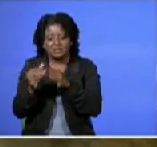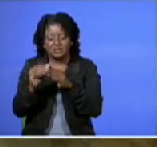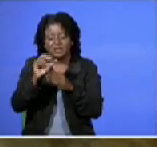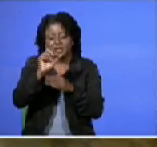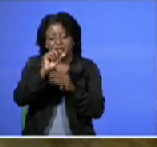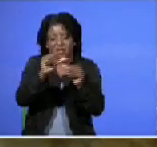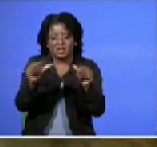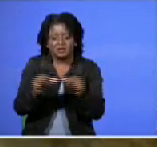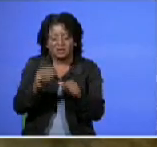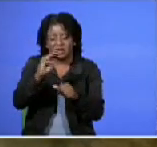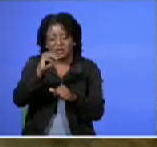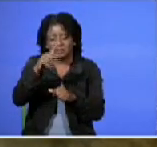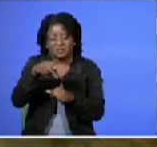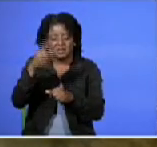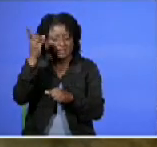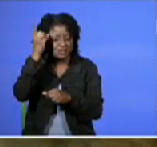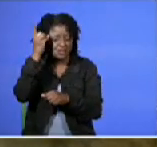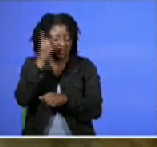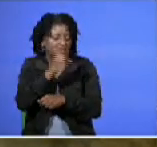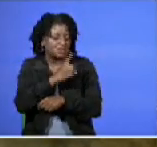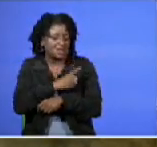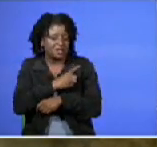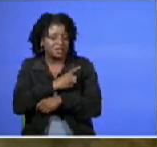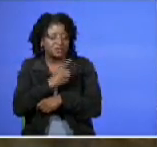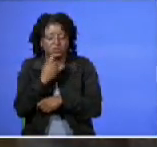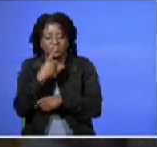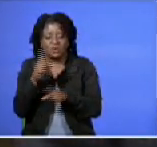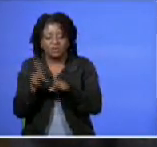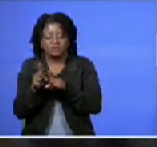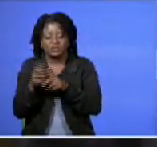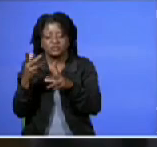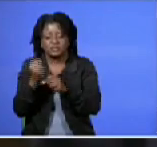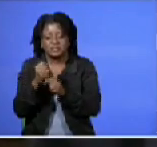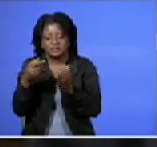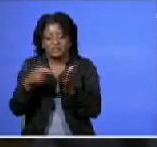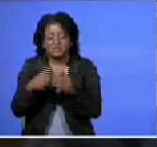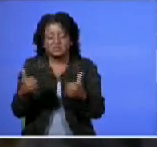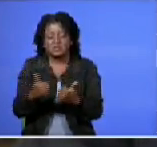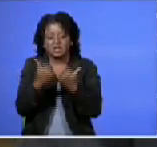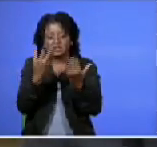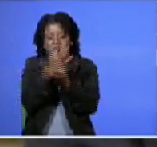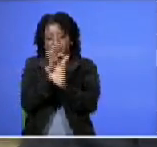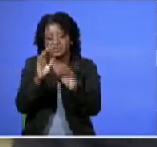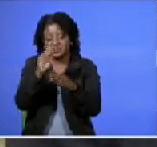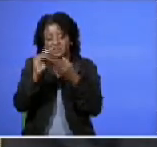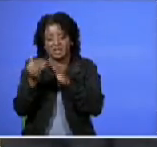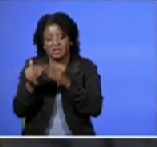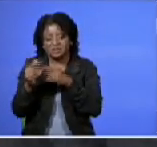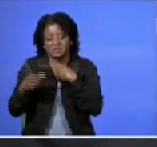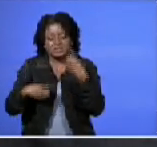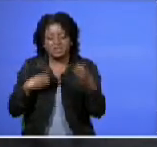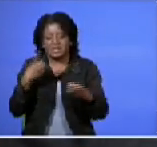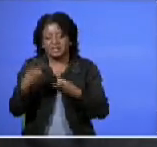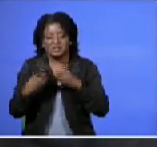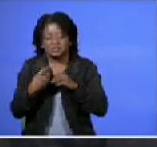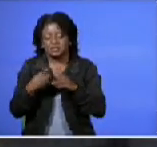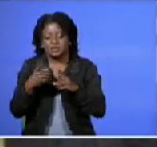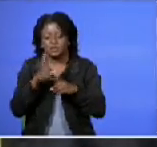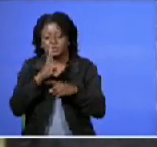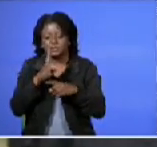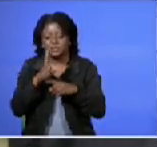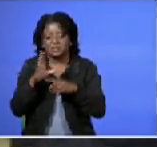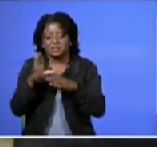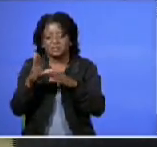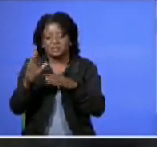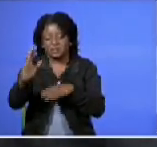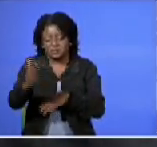D'Aguilar, who also issued this challenge. Freetown is delighted to be receiving this pop-up farmers market this